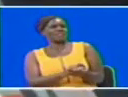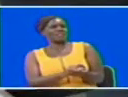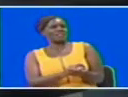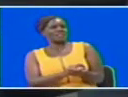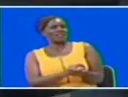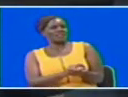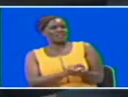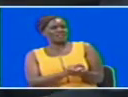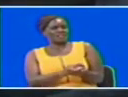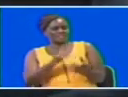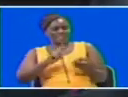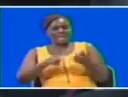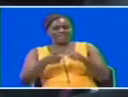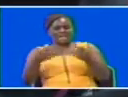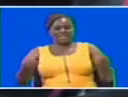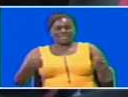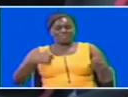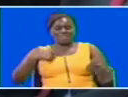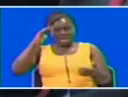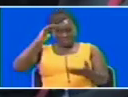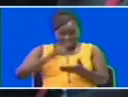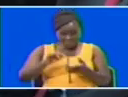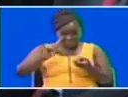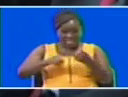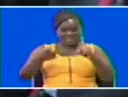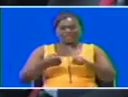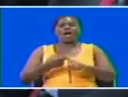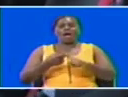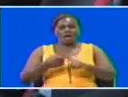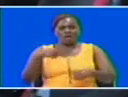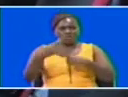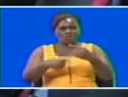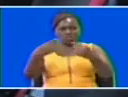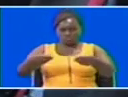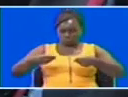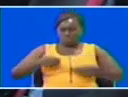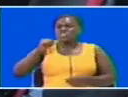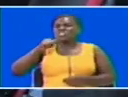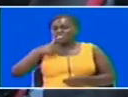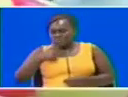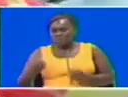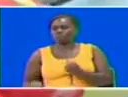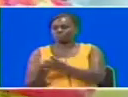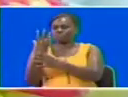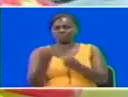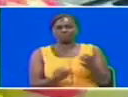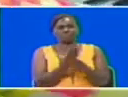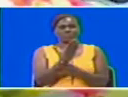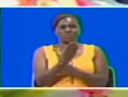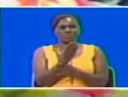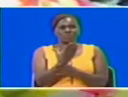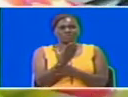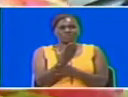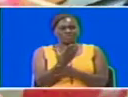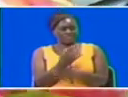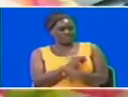an avid Standard reader and a believer in the Standard, you'll continue giving us the news as it comes. Nona imechange style